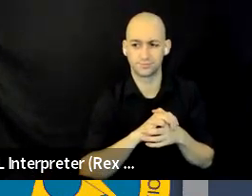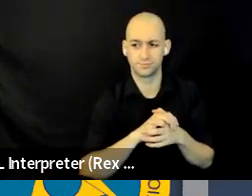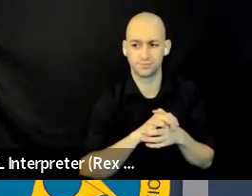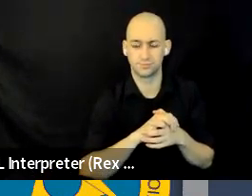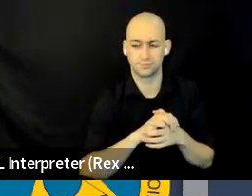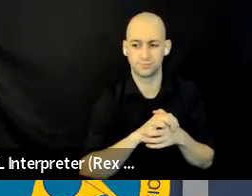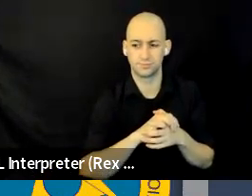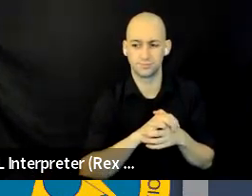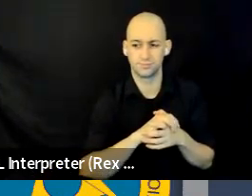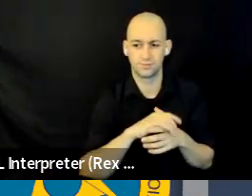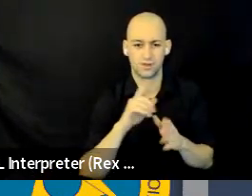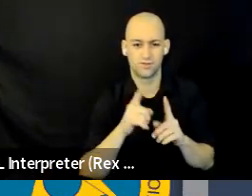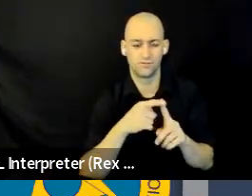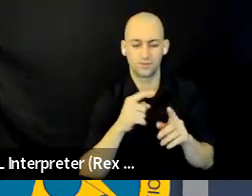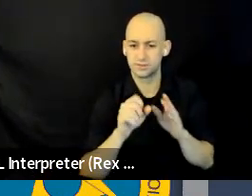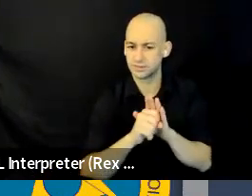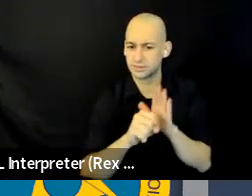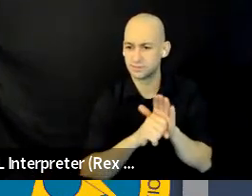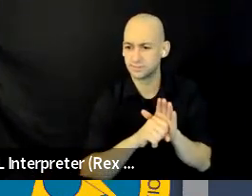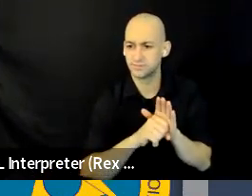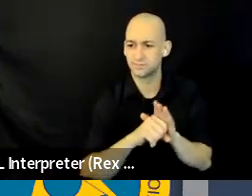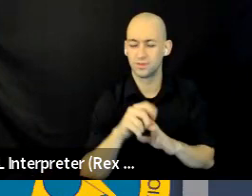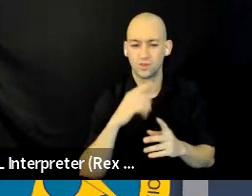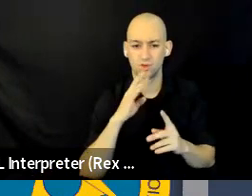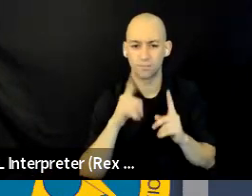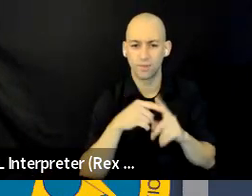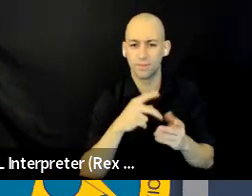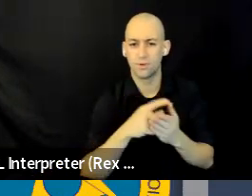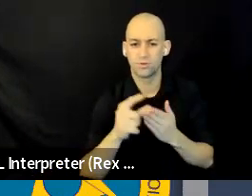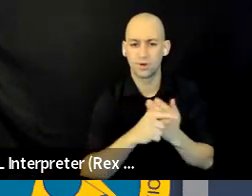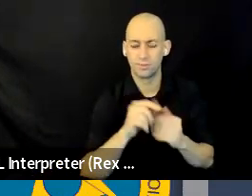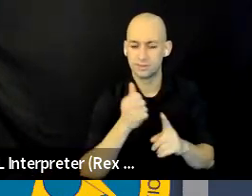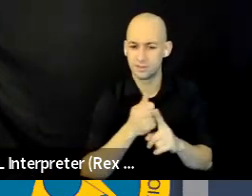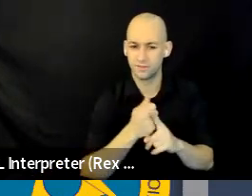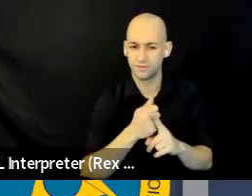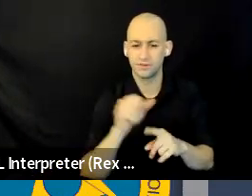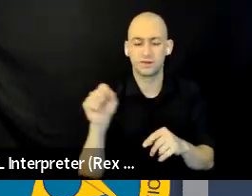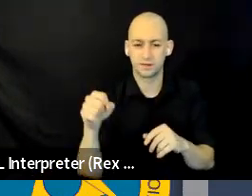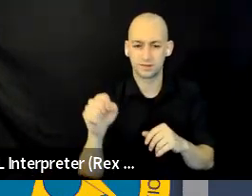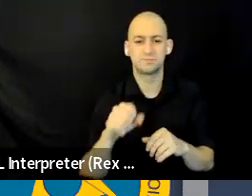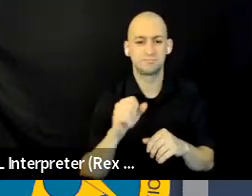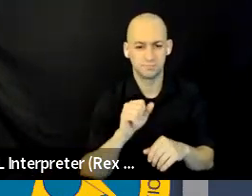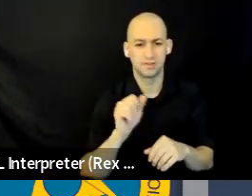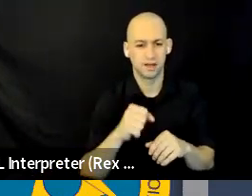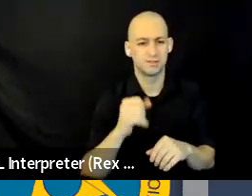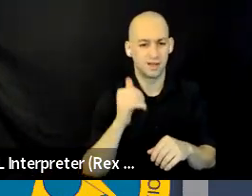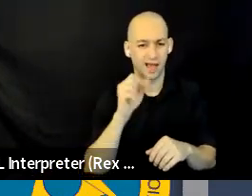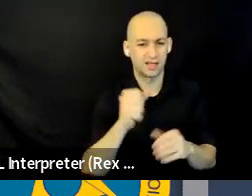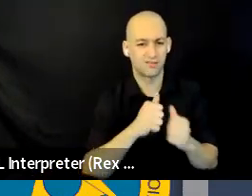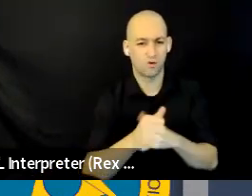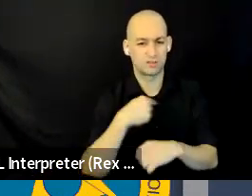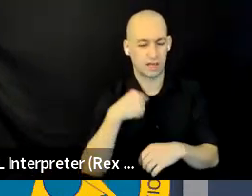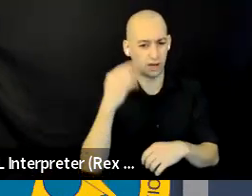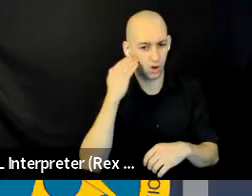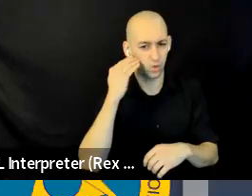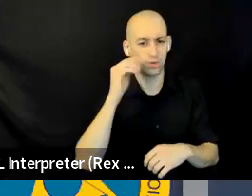First state, at least? You talking about the program itself? Yes. Yes, as far as I'm aware, yes, this is the first in the nation. Has anyone